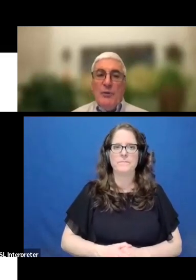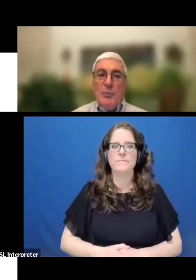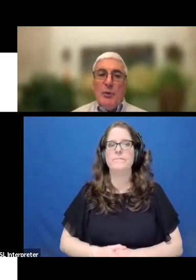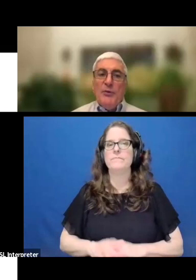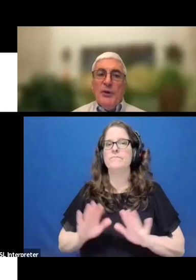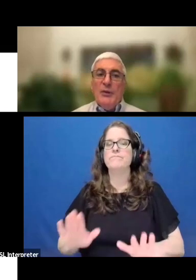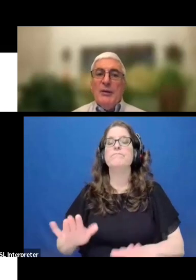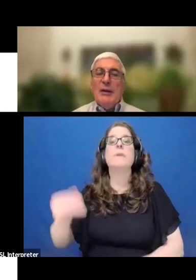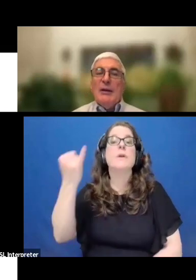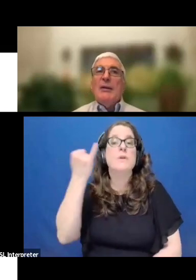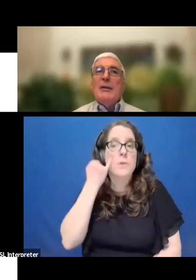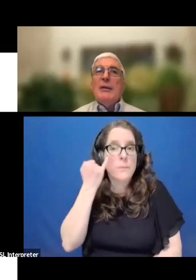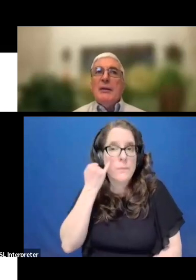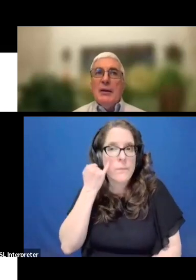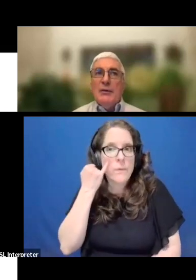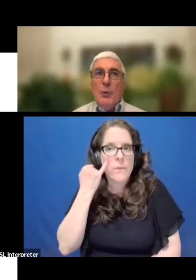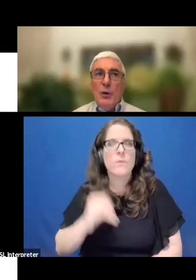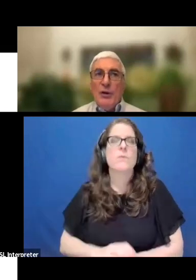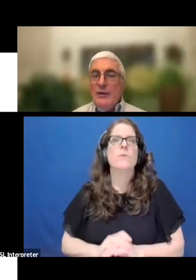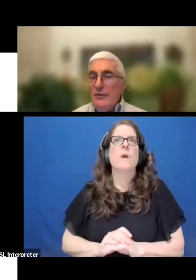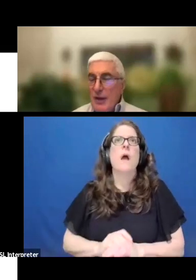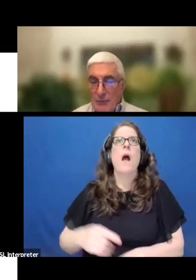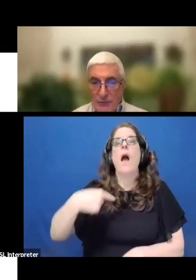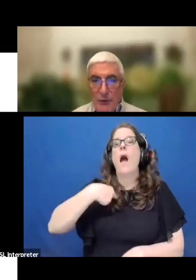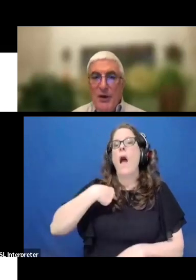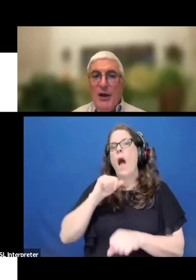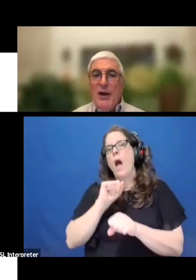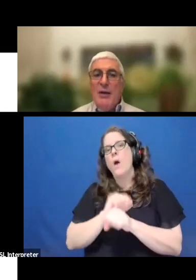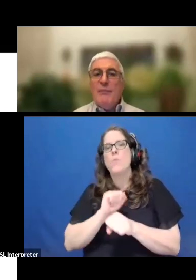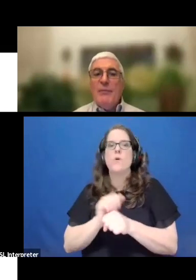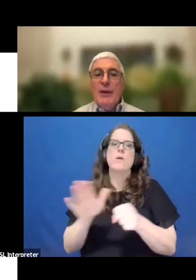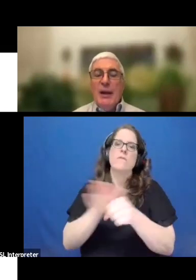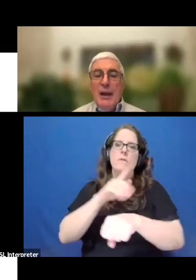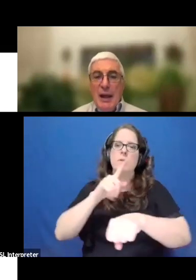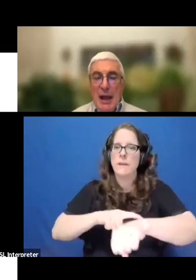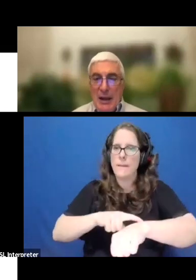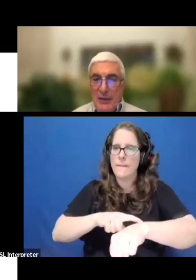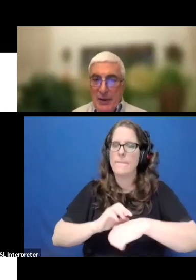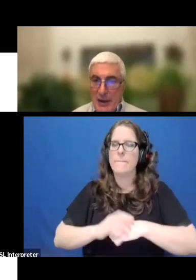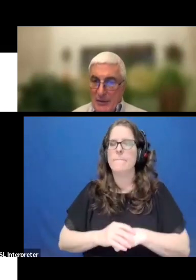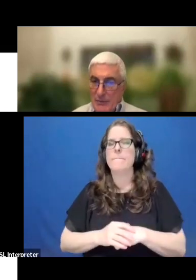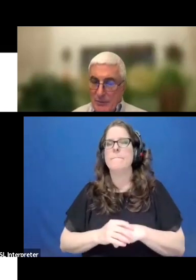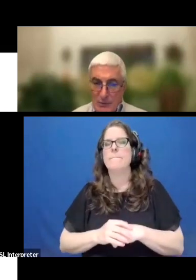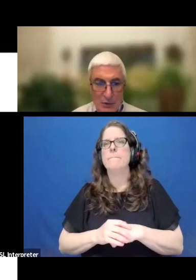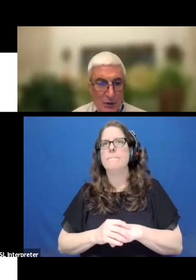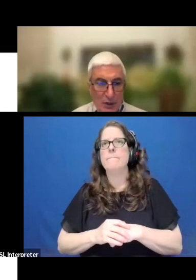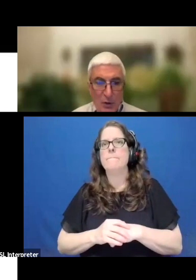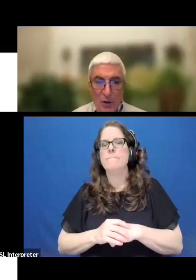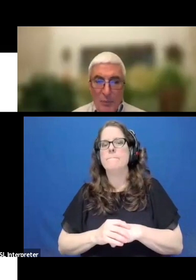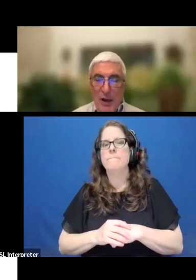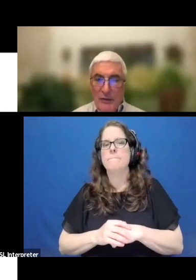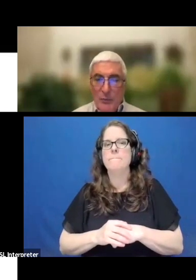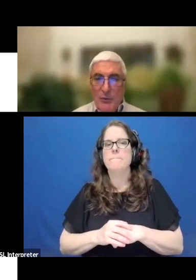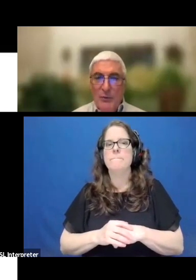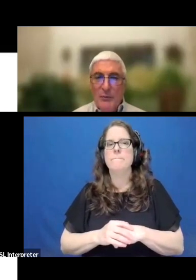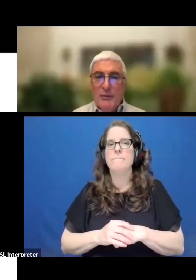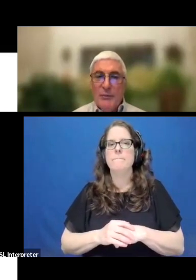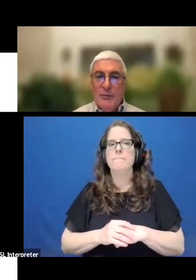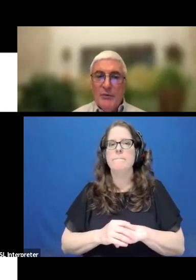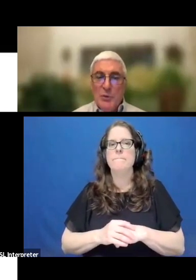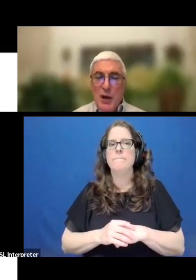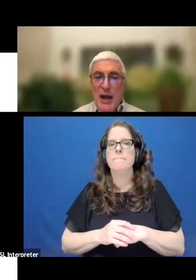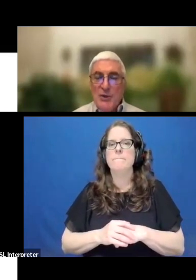What if a person is working, say, full-time, and they look at all